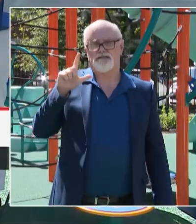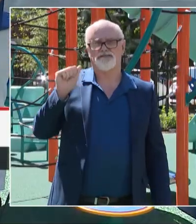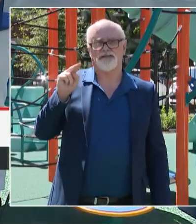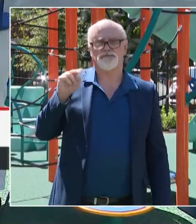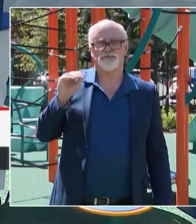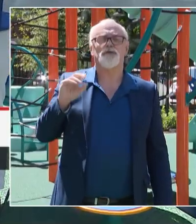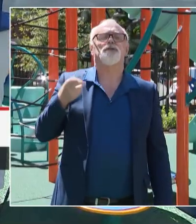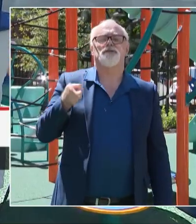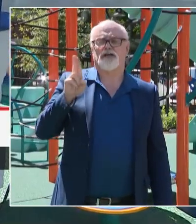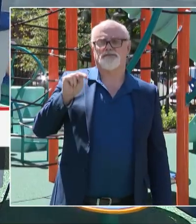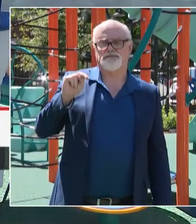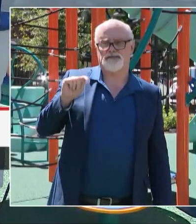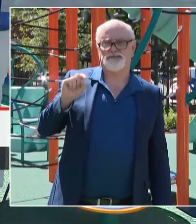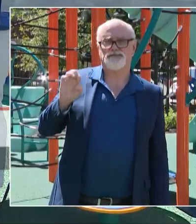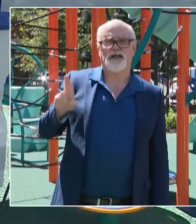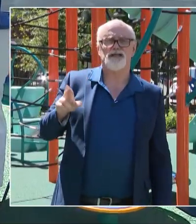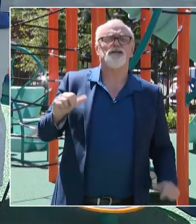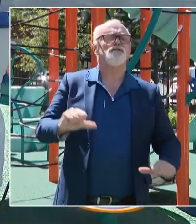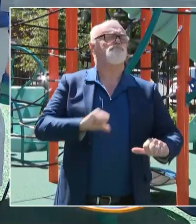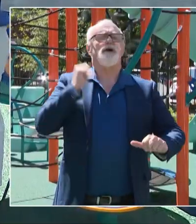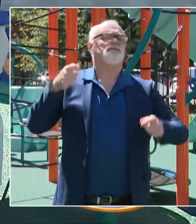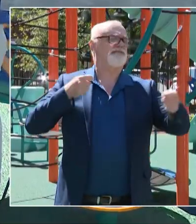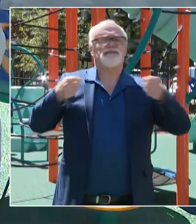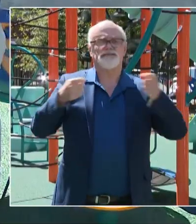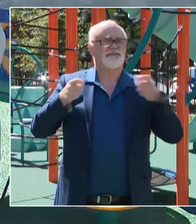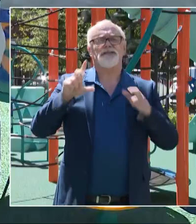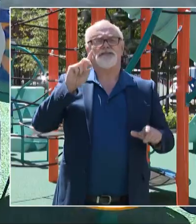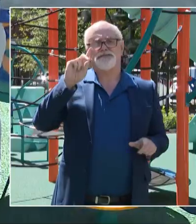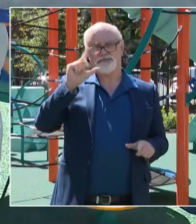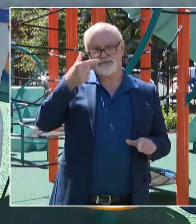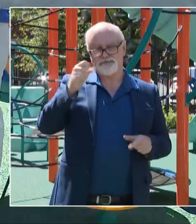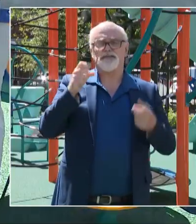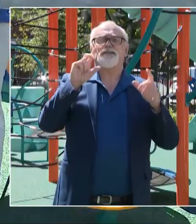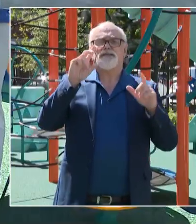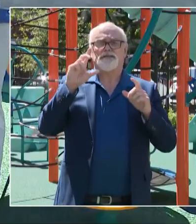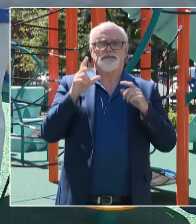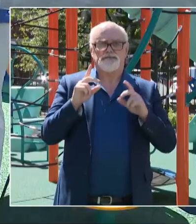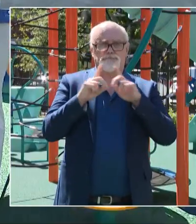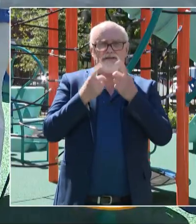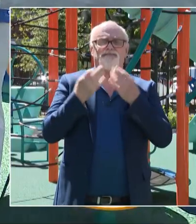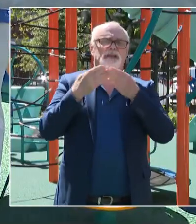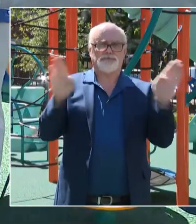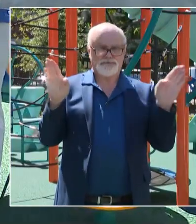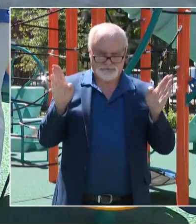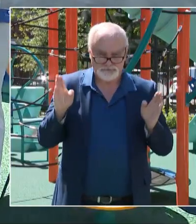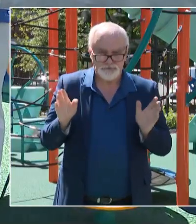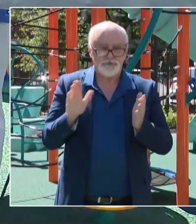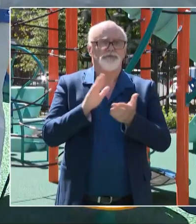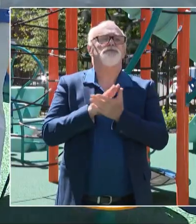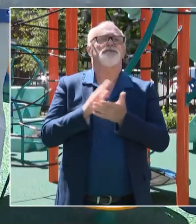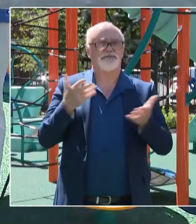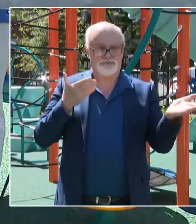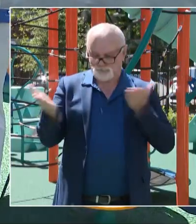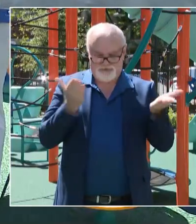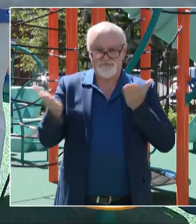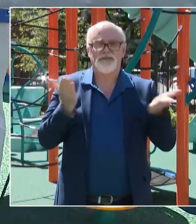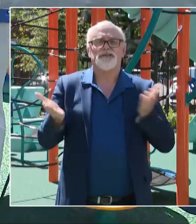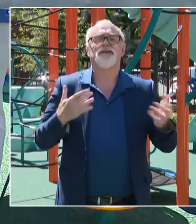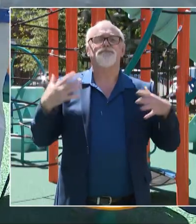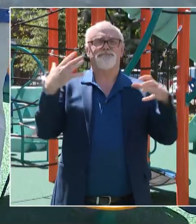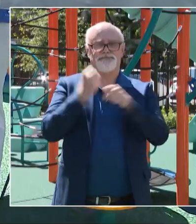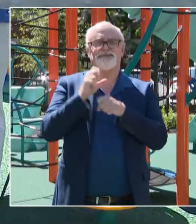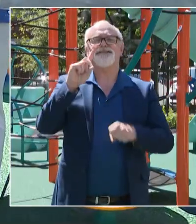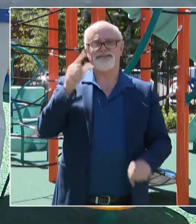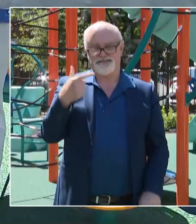General Services, and we're really excited to cut the ribbon on this beautiful facility. As we like to say in DGS, we aren't in the brick and mortar